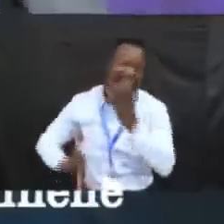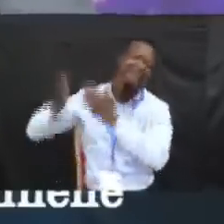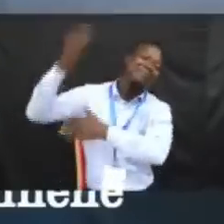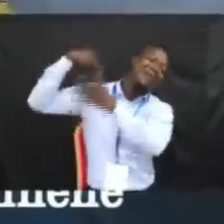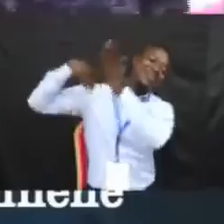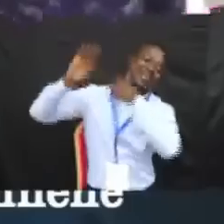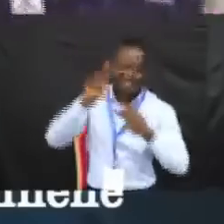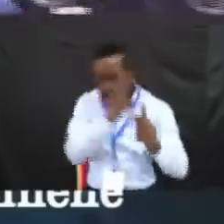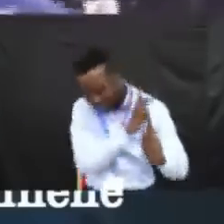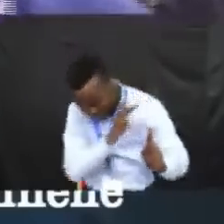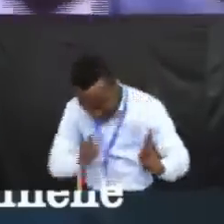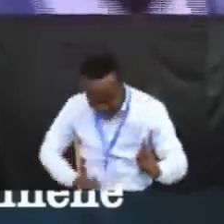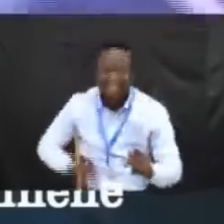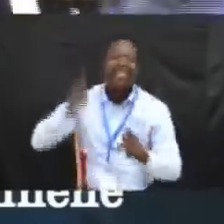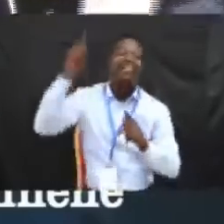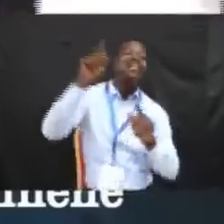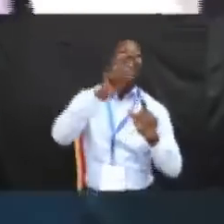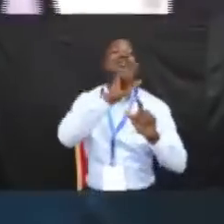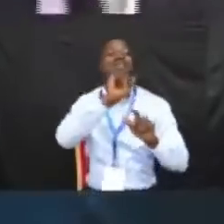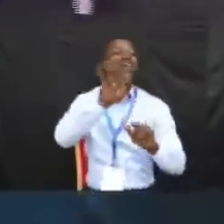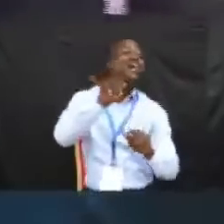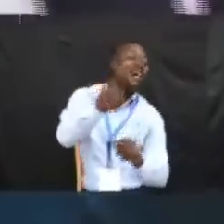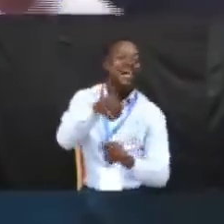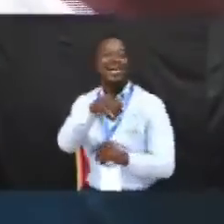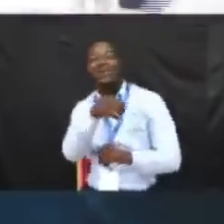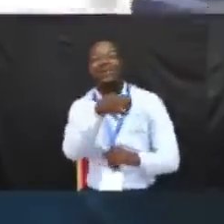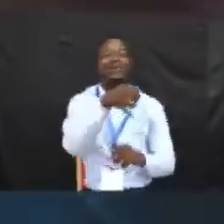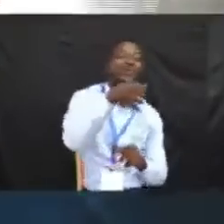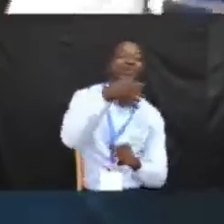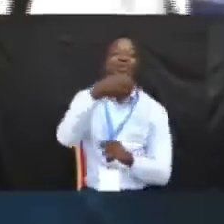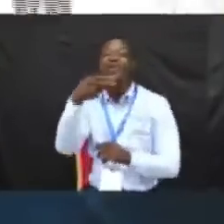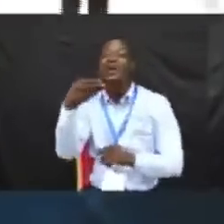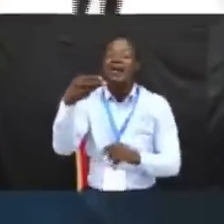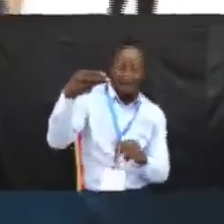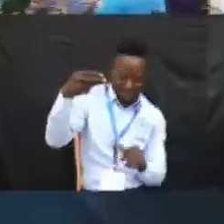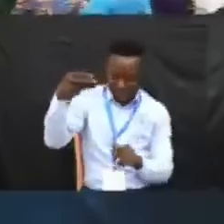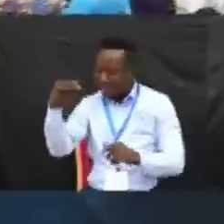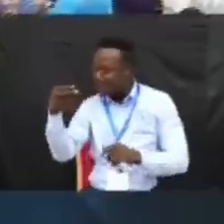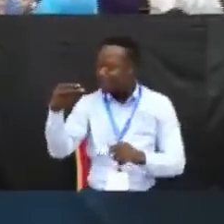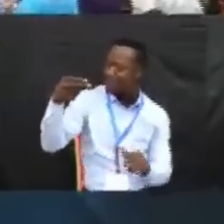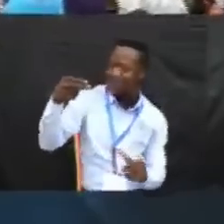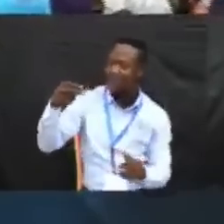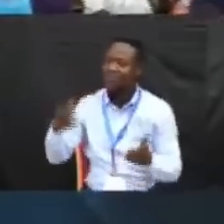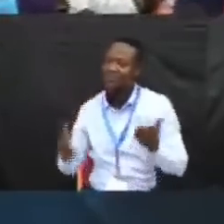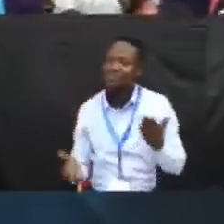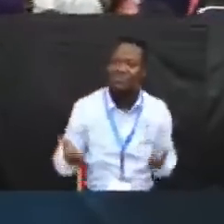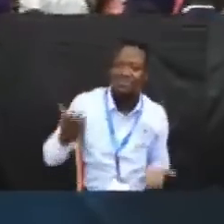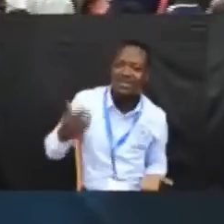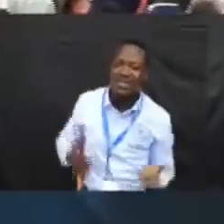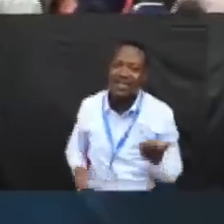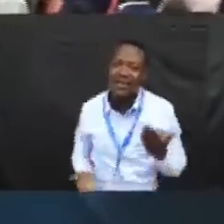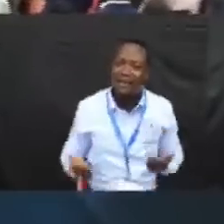there is something in your head. Oh hallelujah